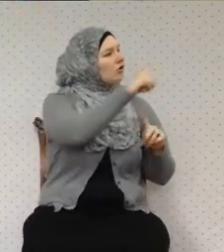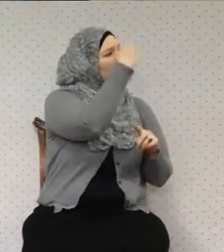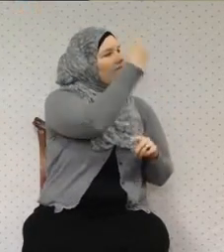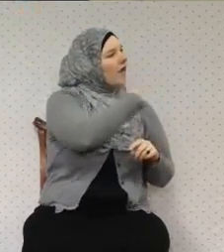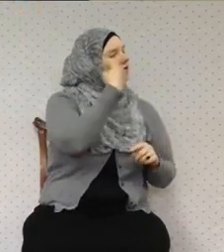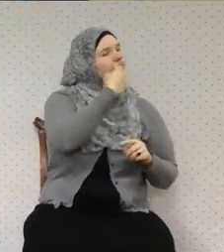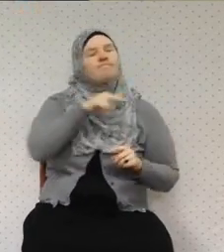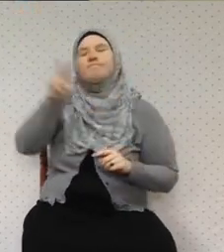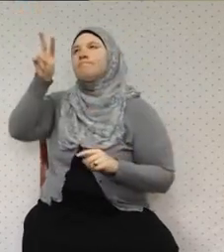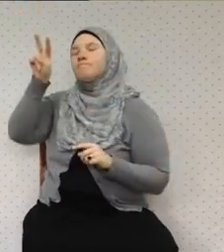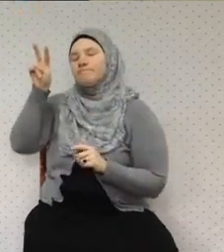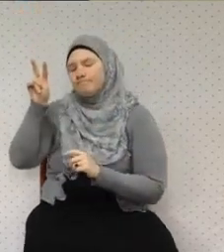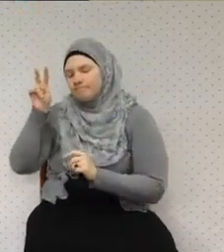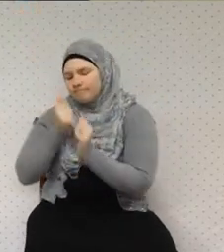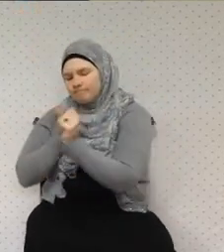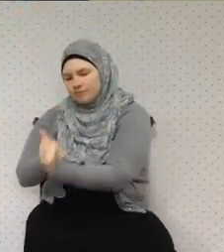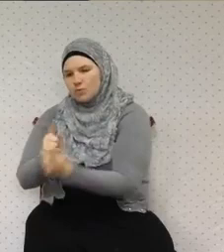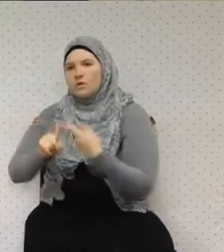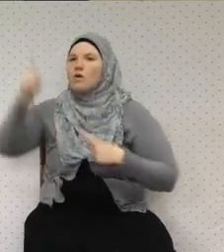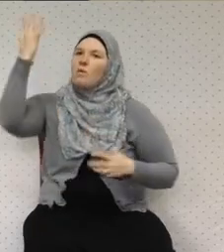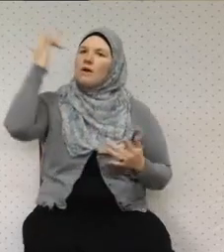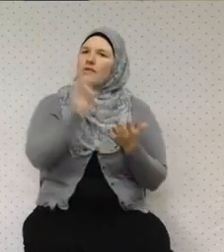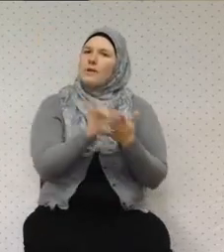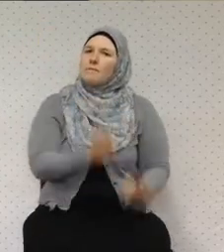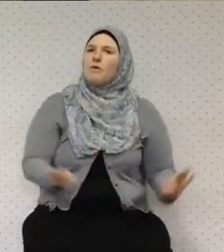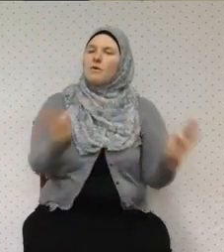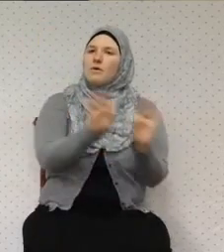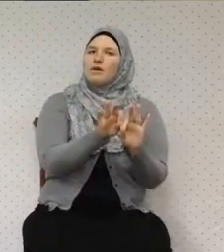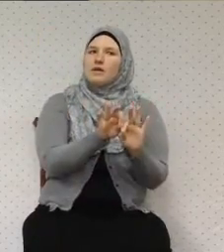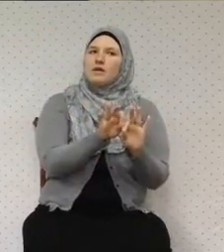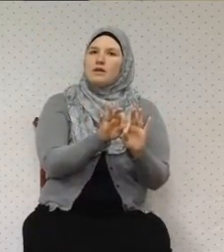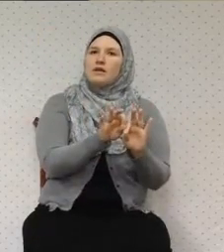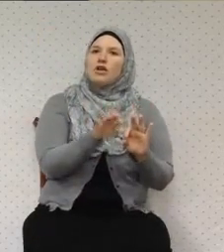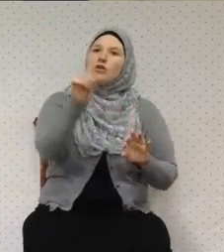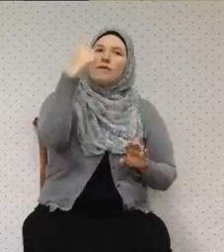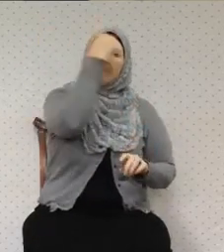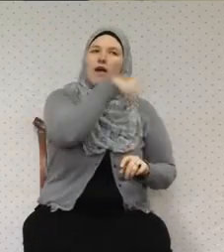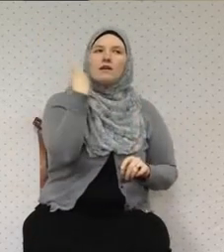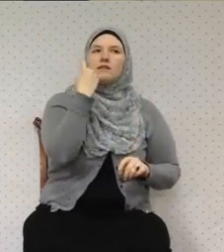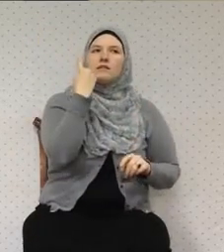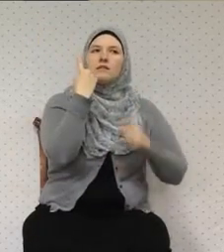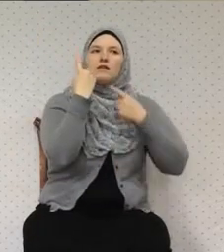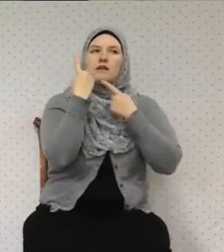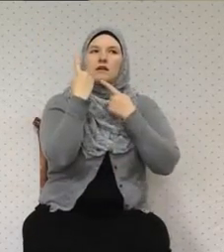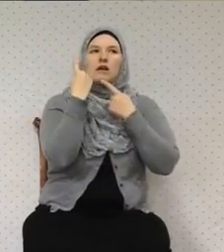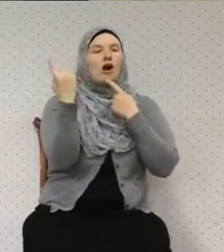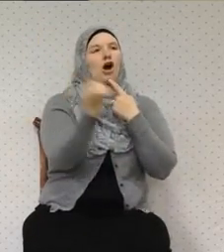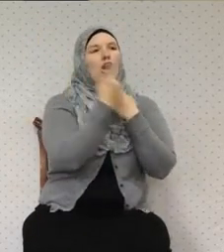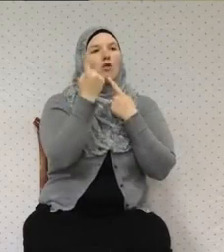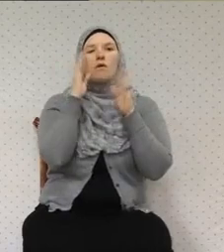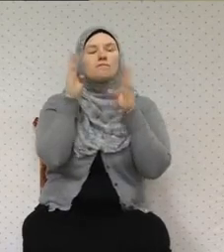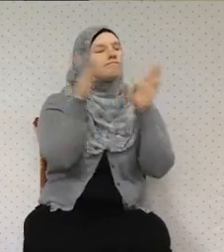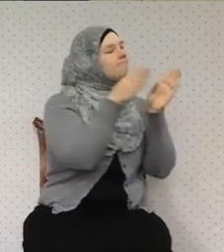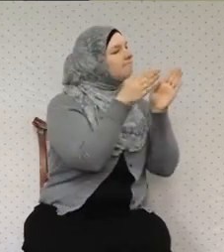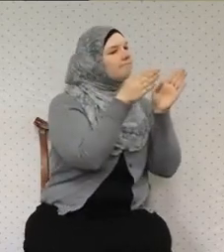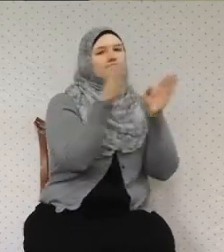your face to Allah? This is about looking, your face is always directed where you want